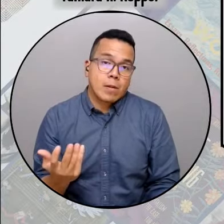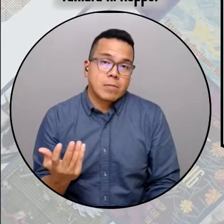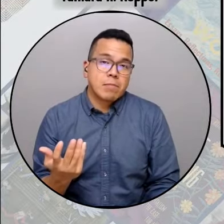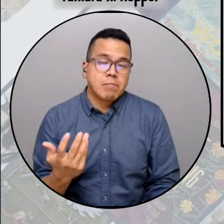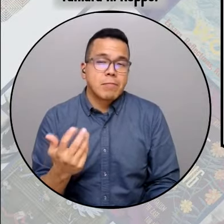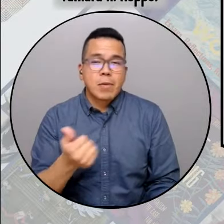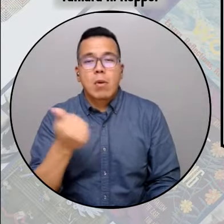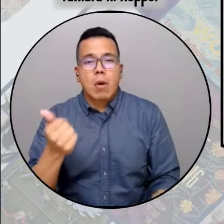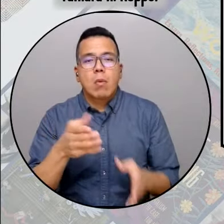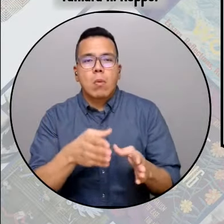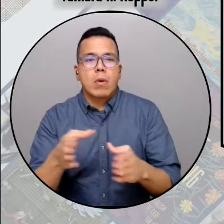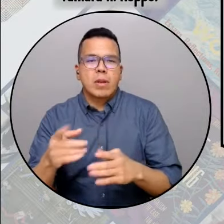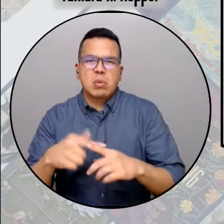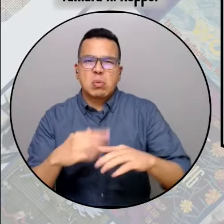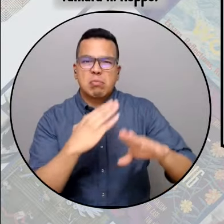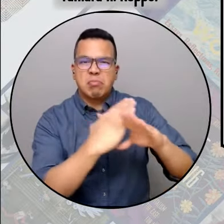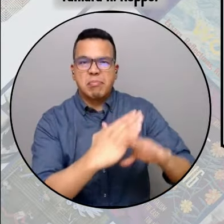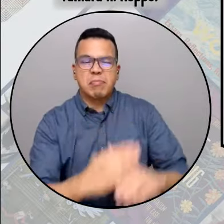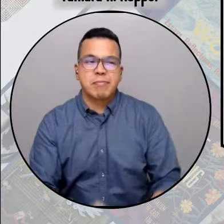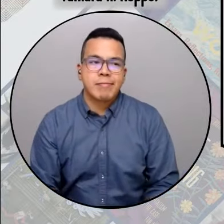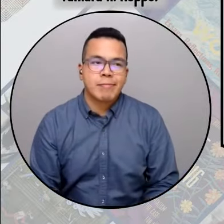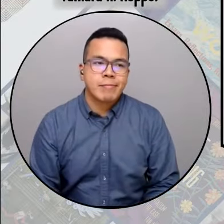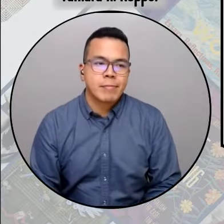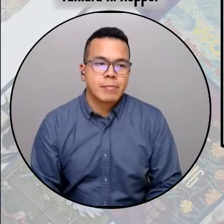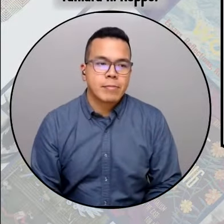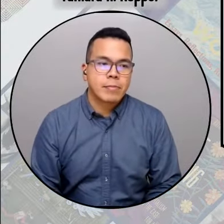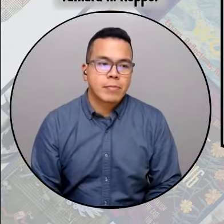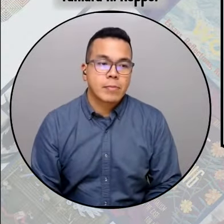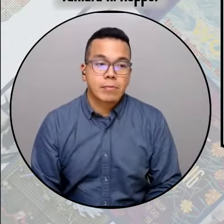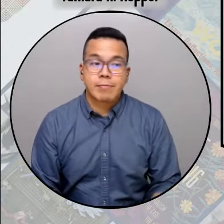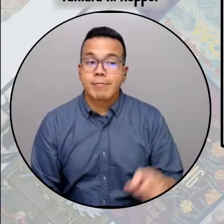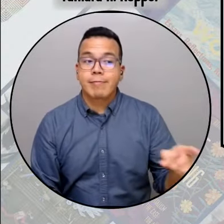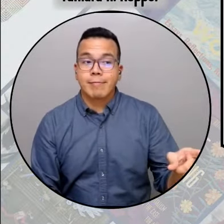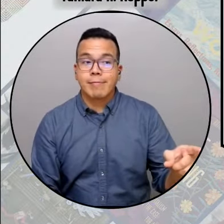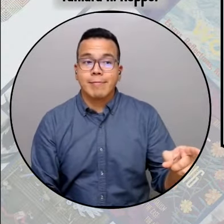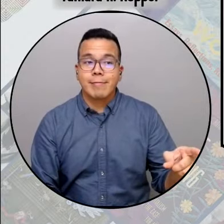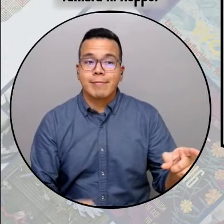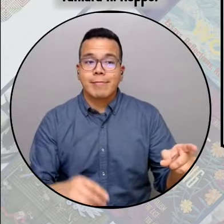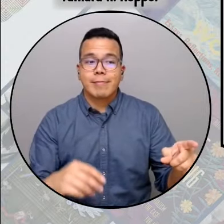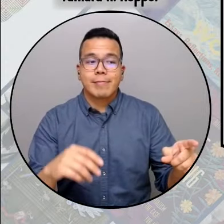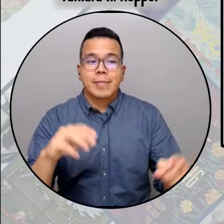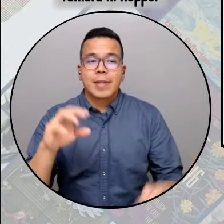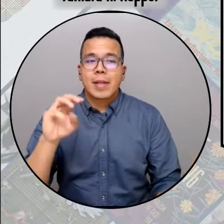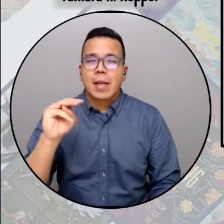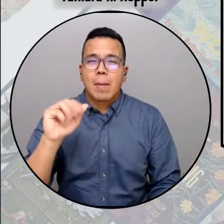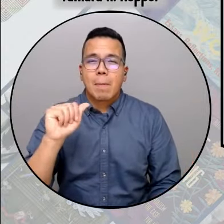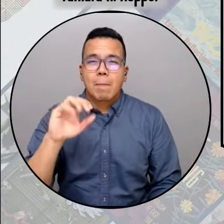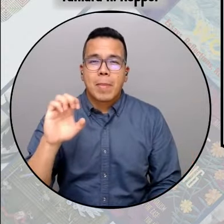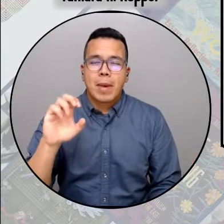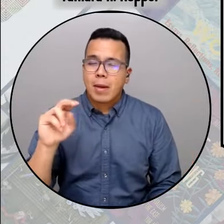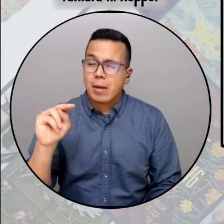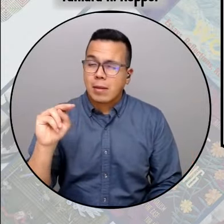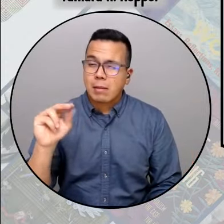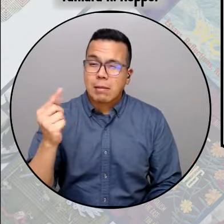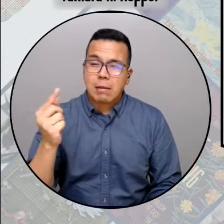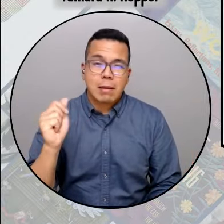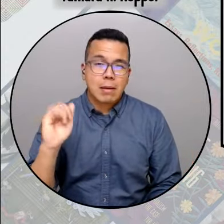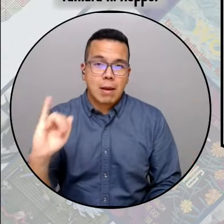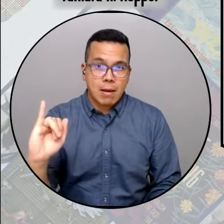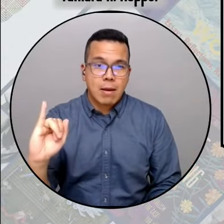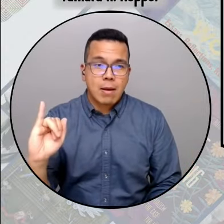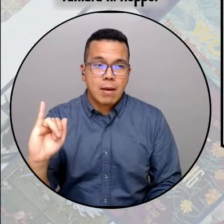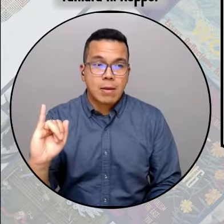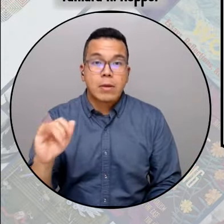means. Okay. So this is Dr. May Nye, and she is the author of